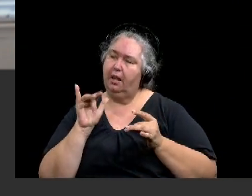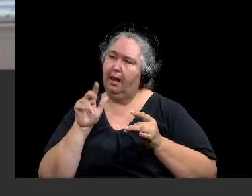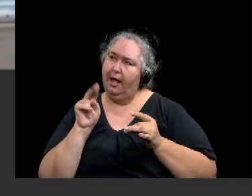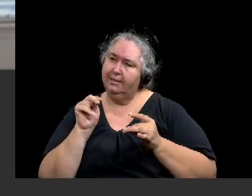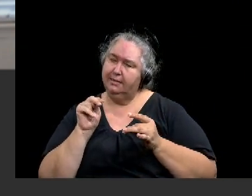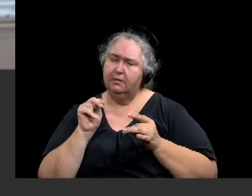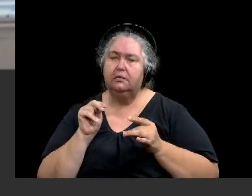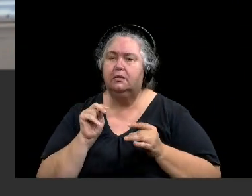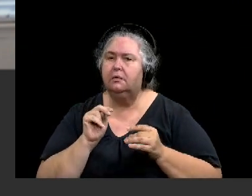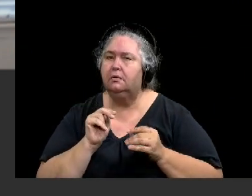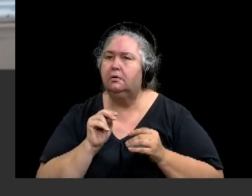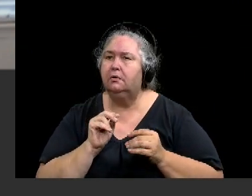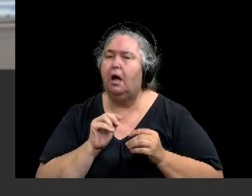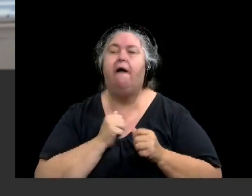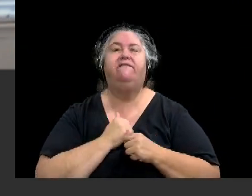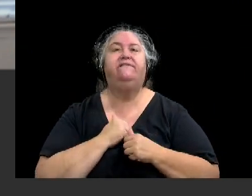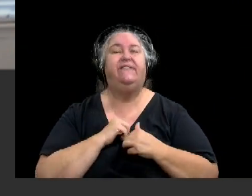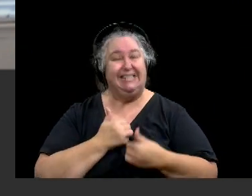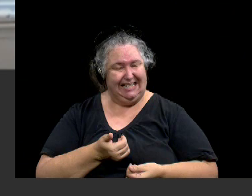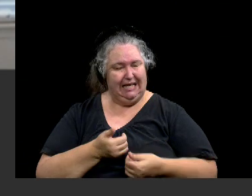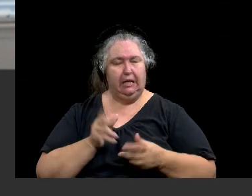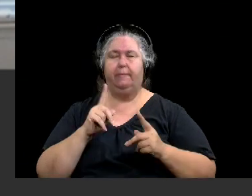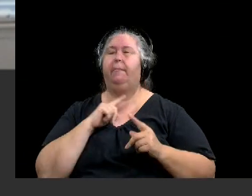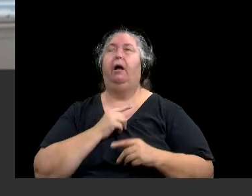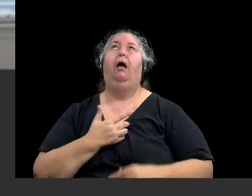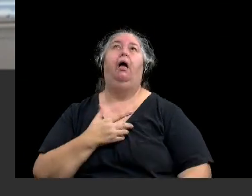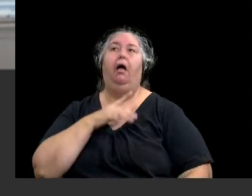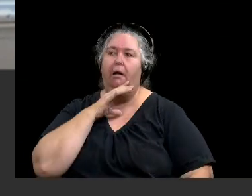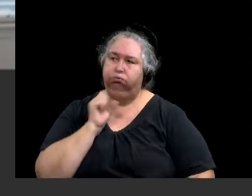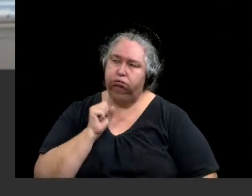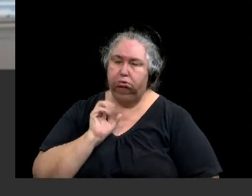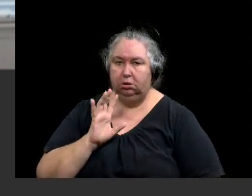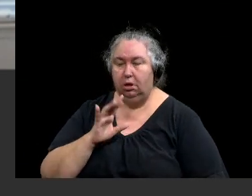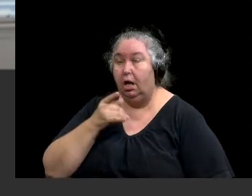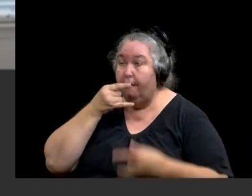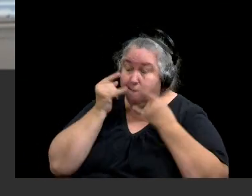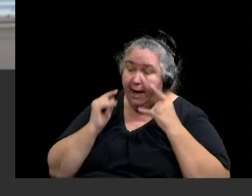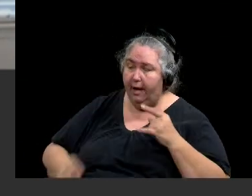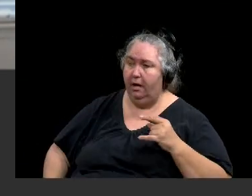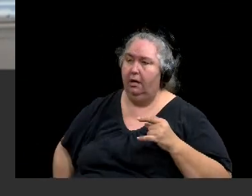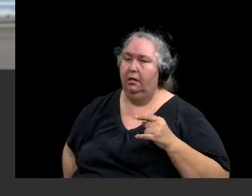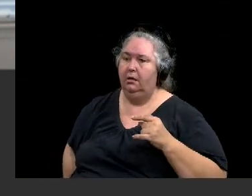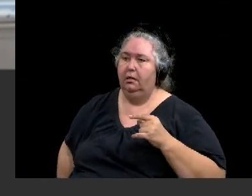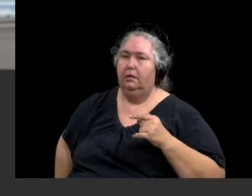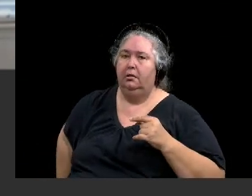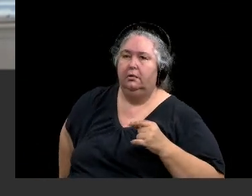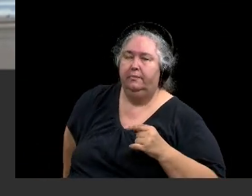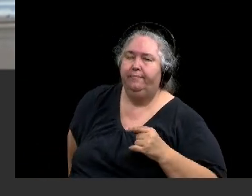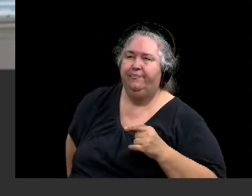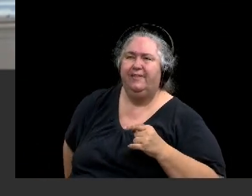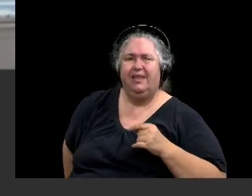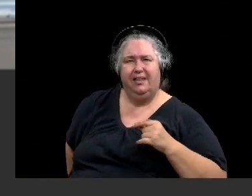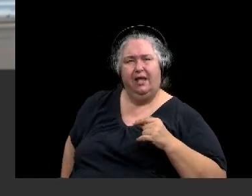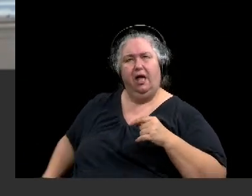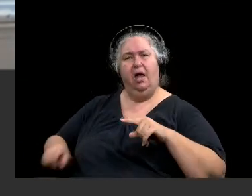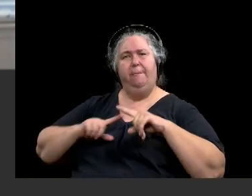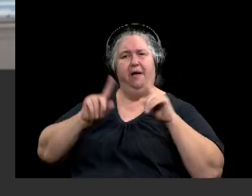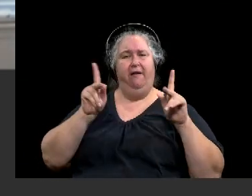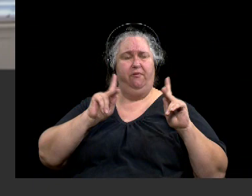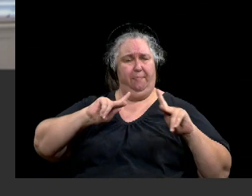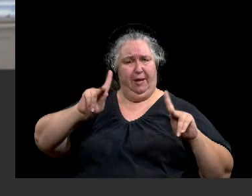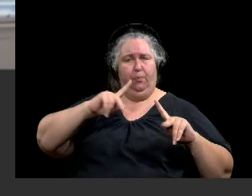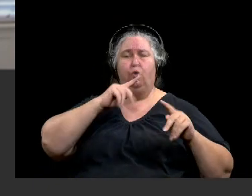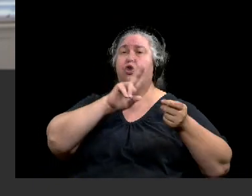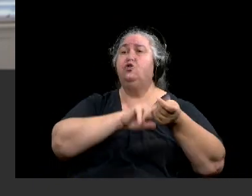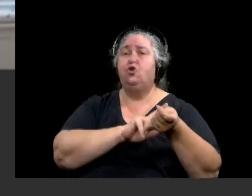fatigue. People are feeling the fatigue with mask wearing, unfortunately. But for people working the front lines,